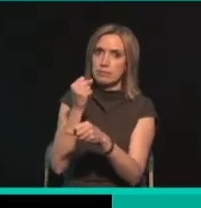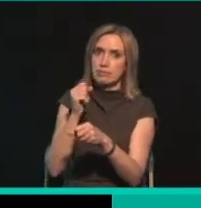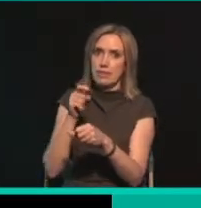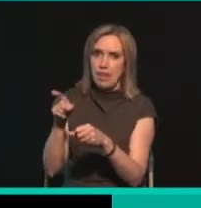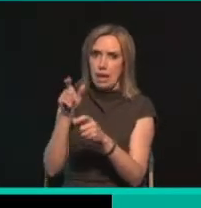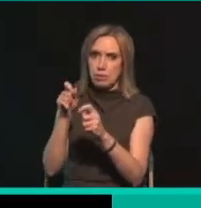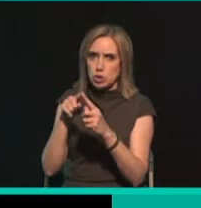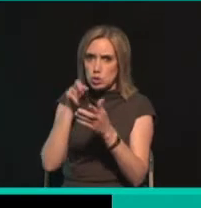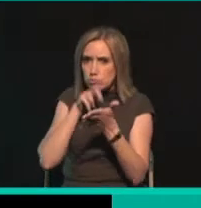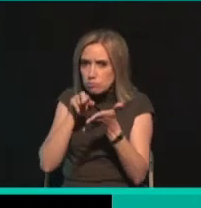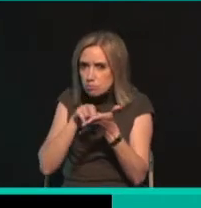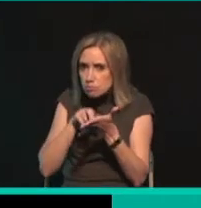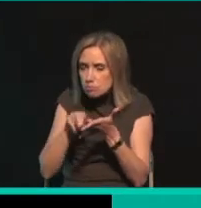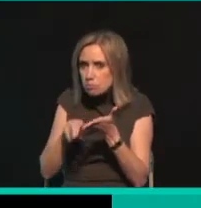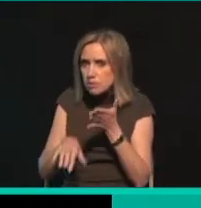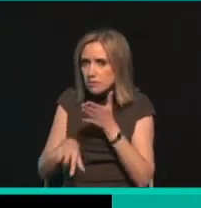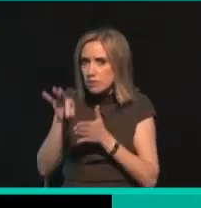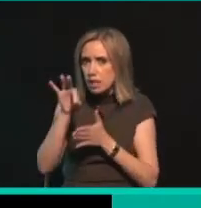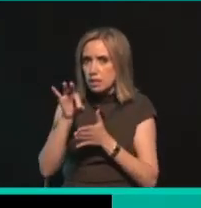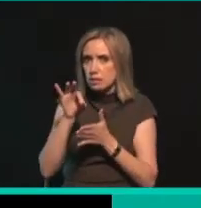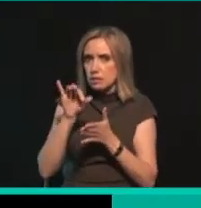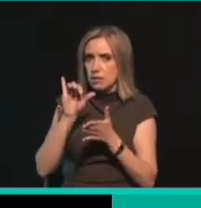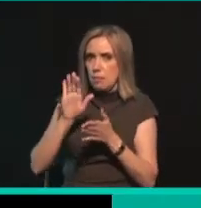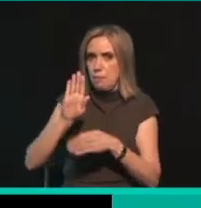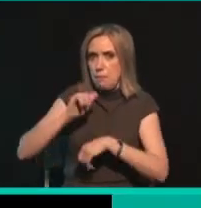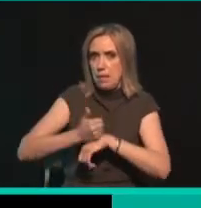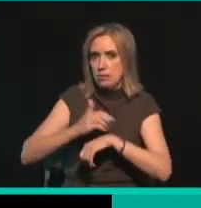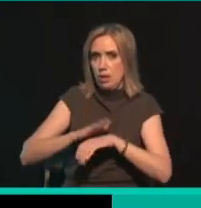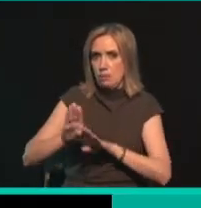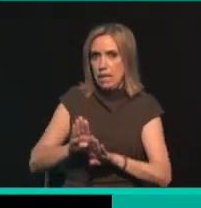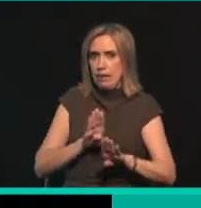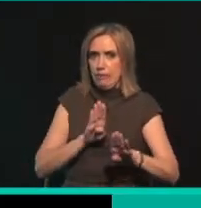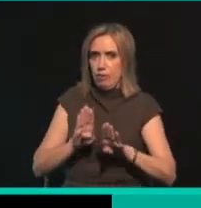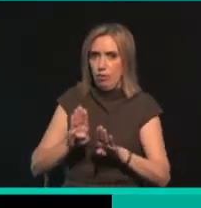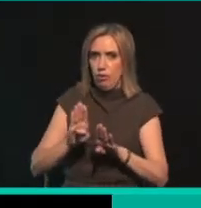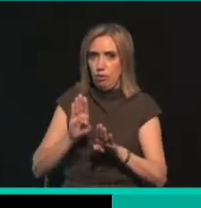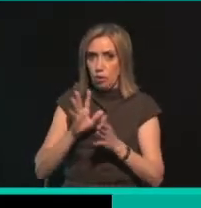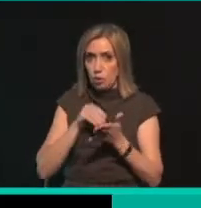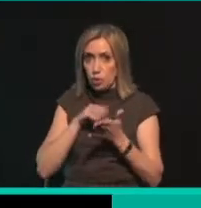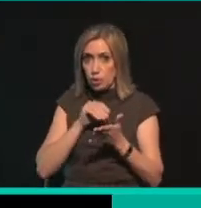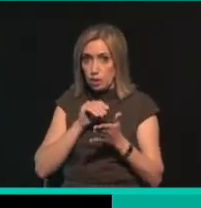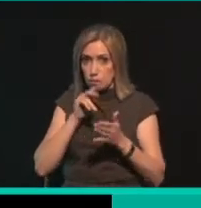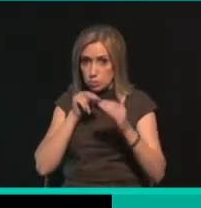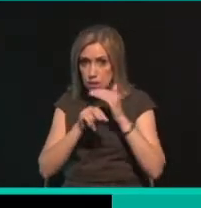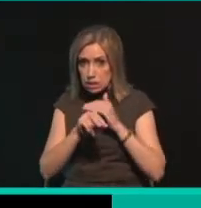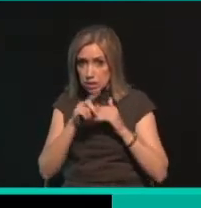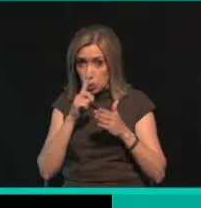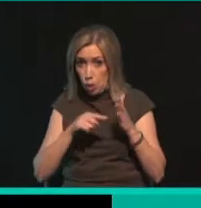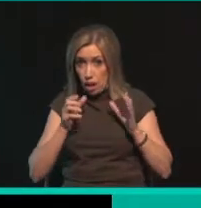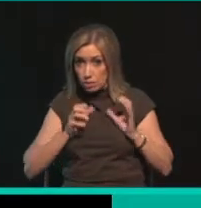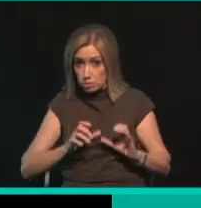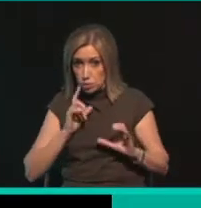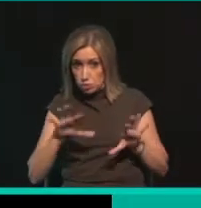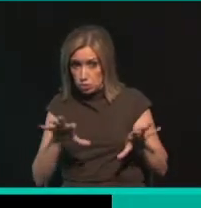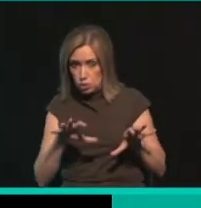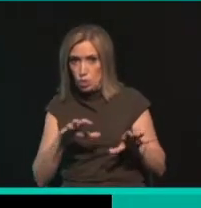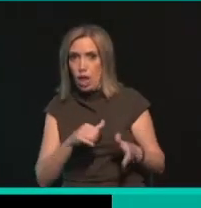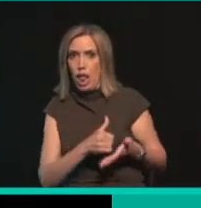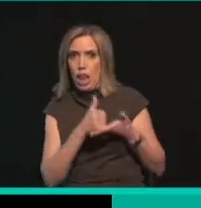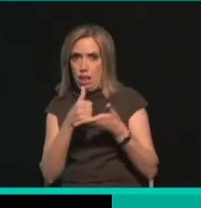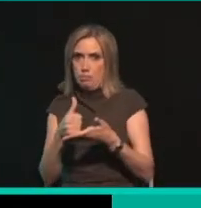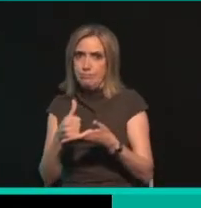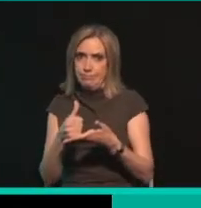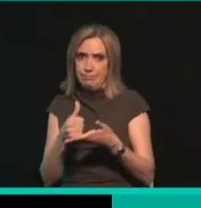Behavioral data analysis allows Netflix to create a better experience, a better customer experience. And